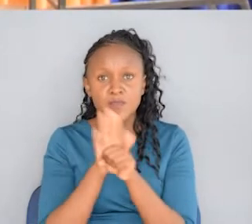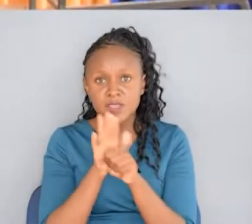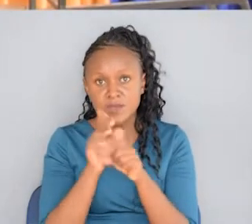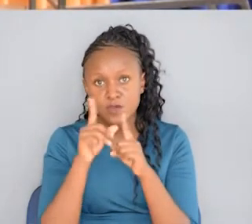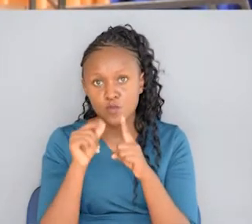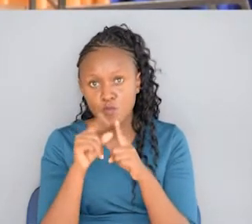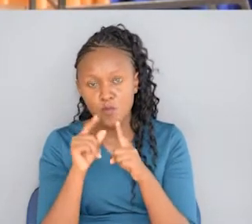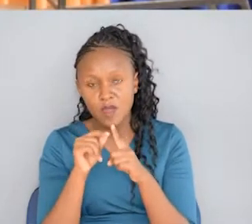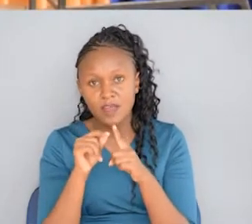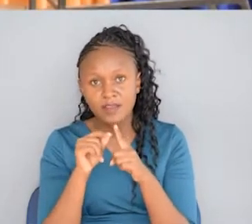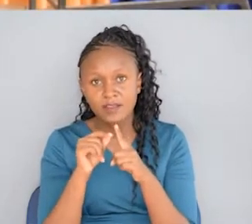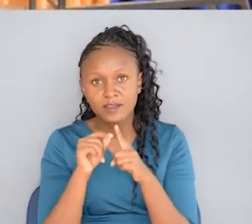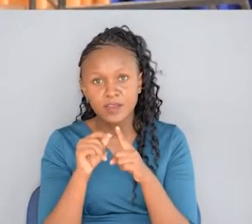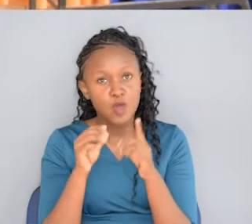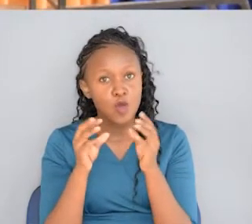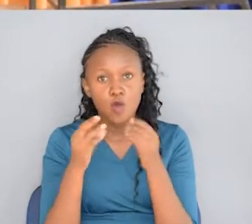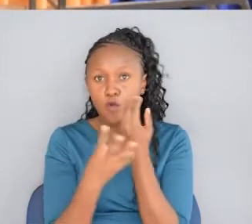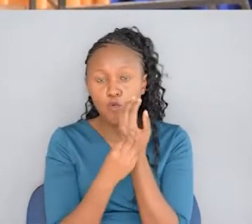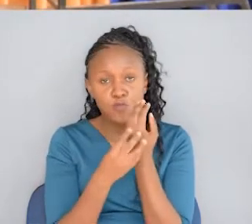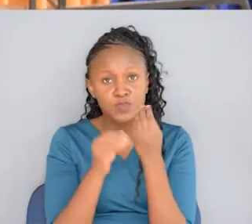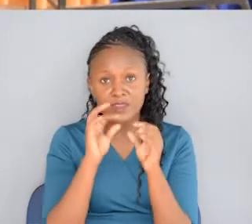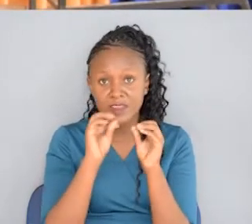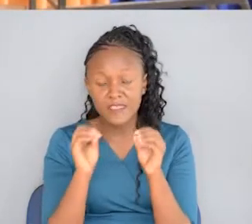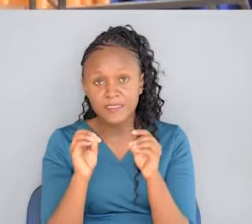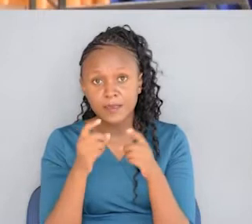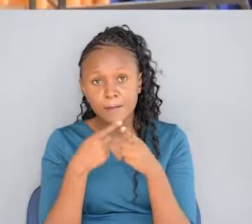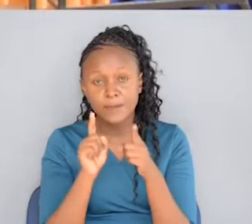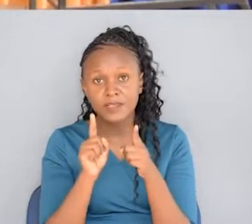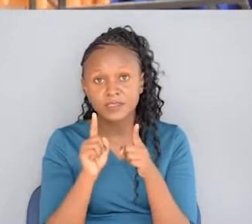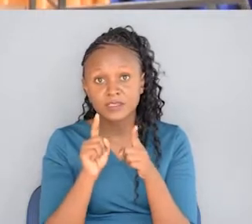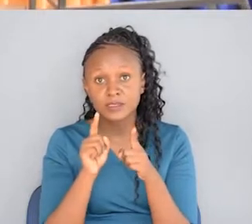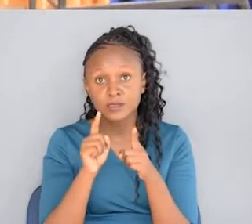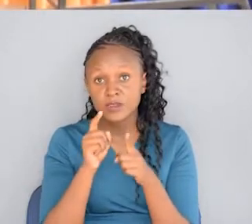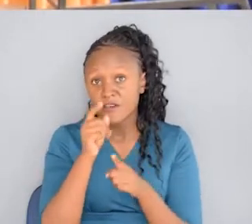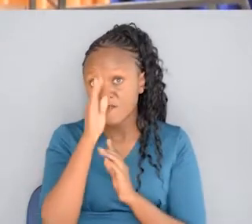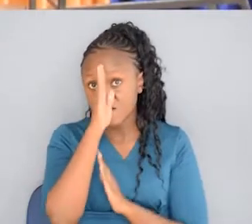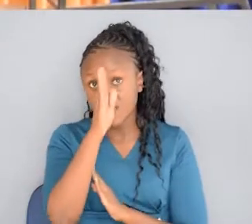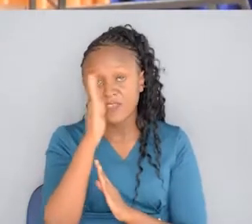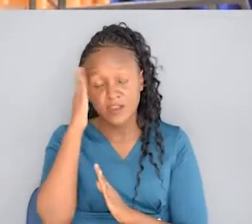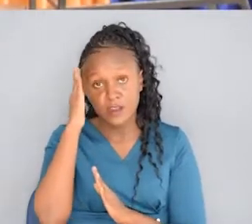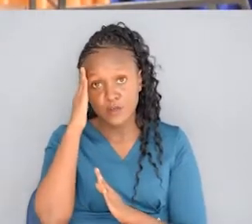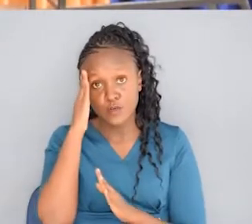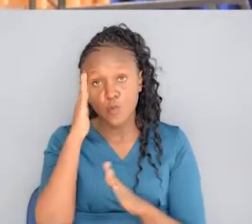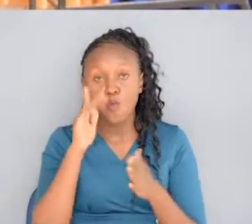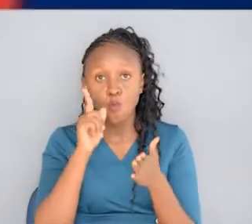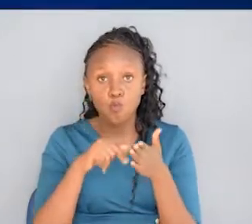Father knows what you need before you ask him." That's the word of God.